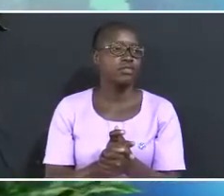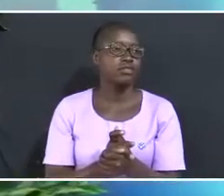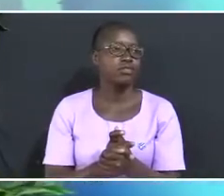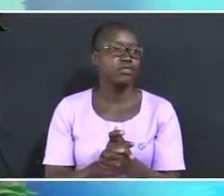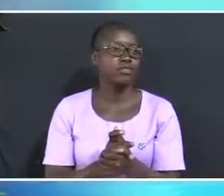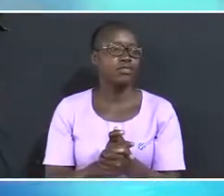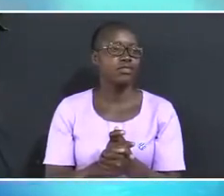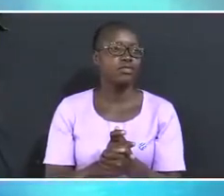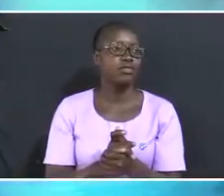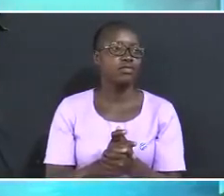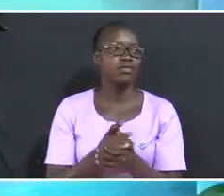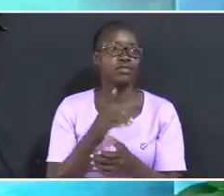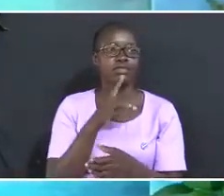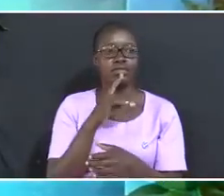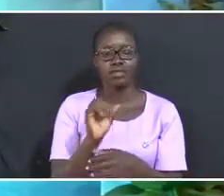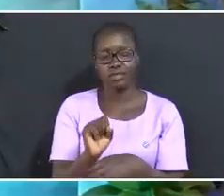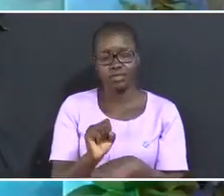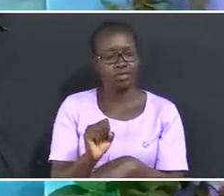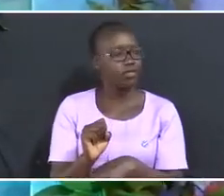So the internal freedom